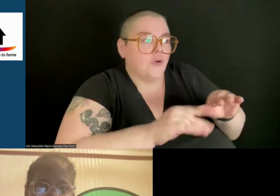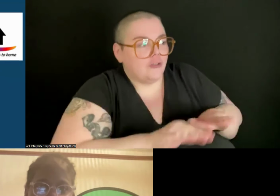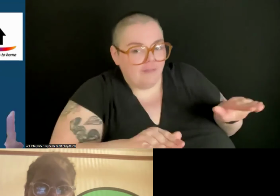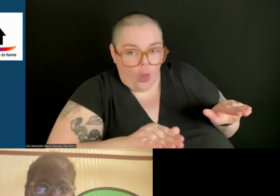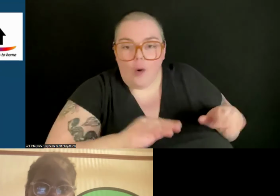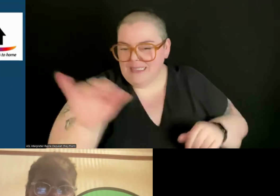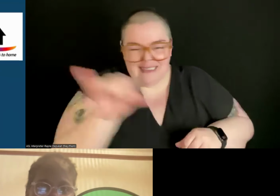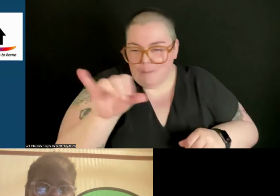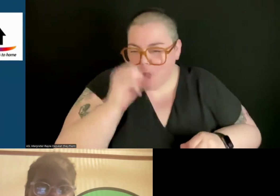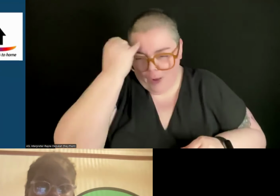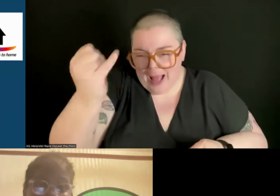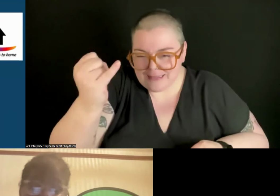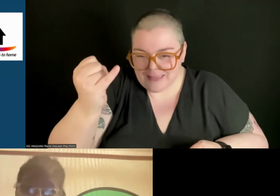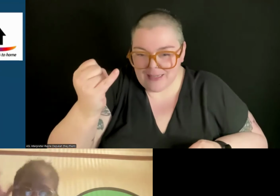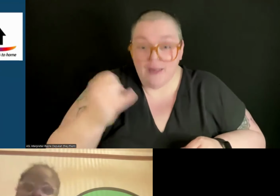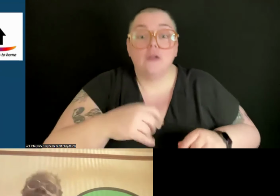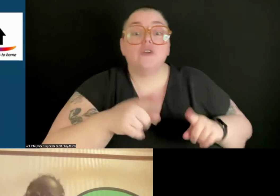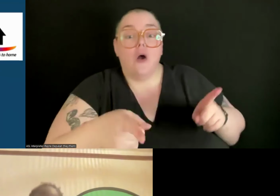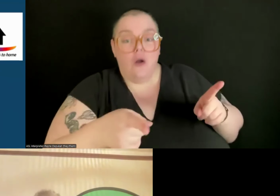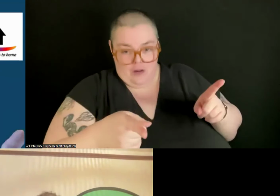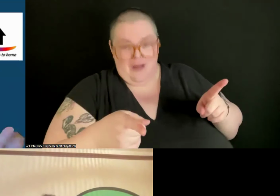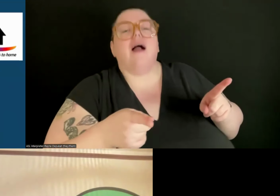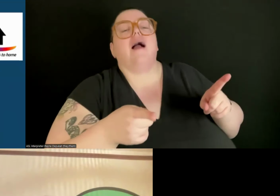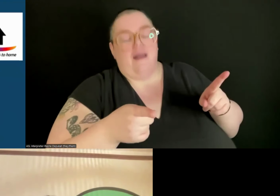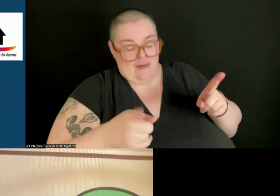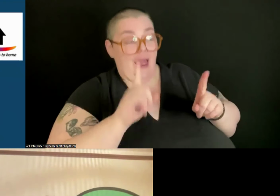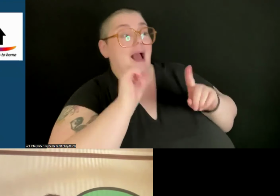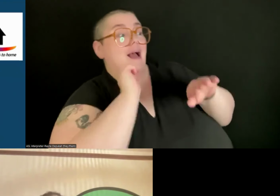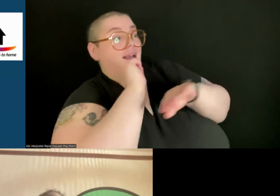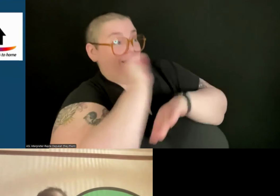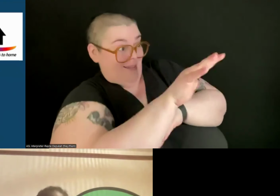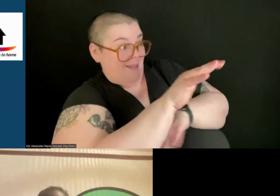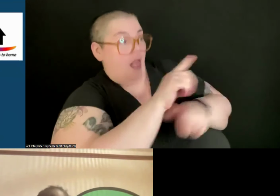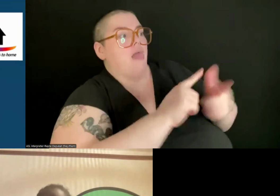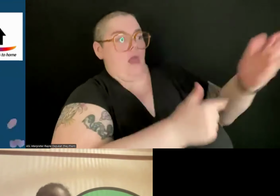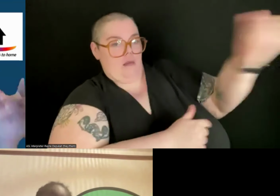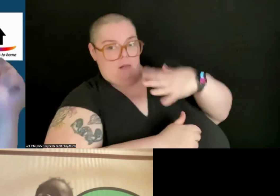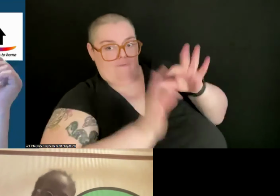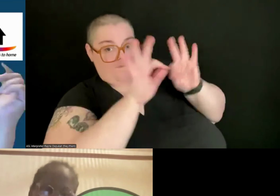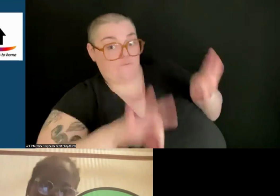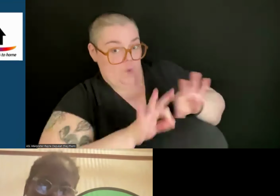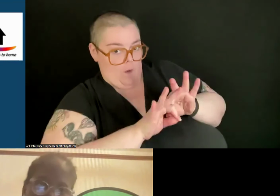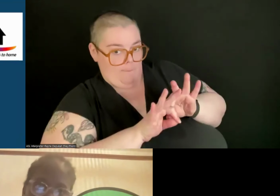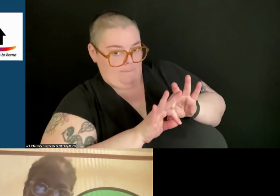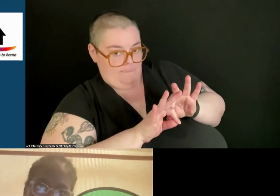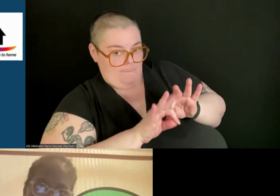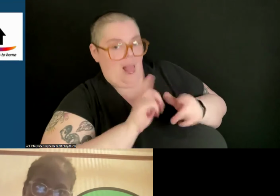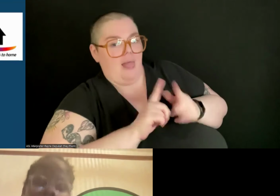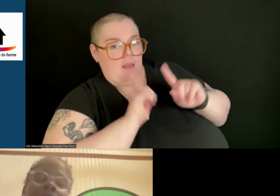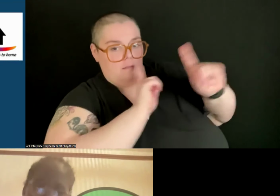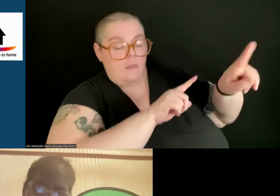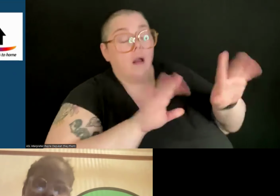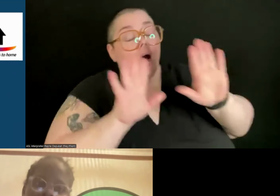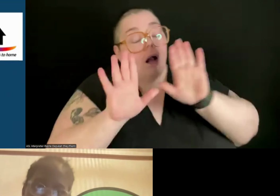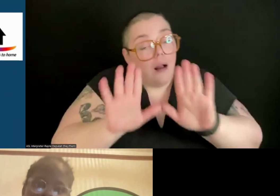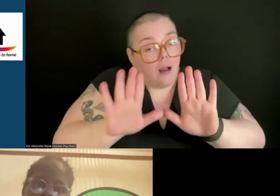and then they're going to send the form. The thing you have to be a little careful about is whether it's a service